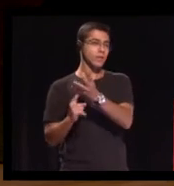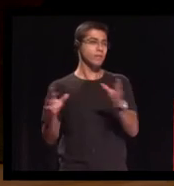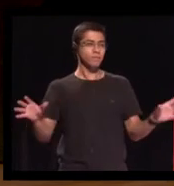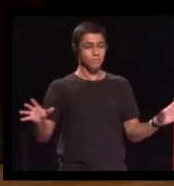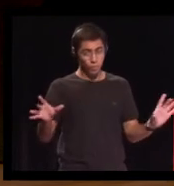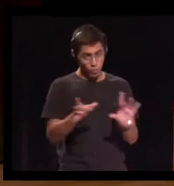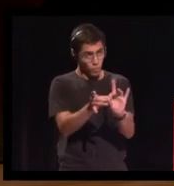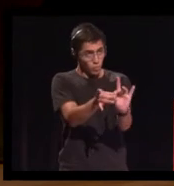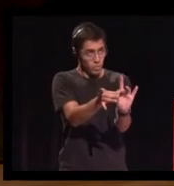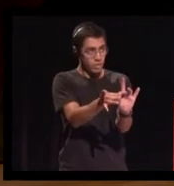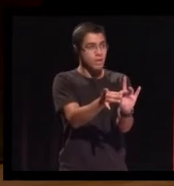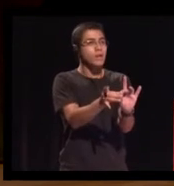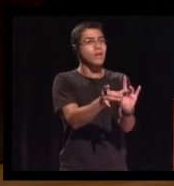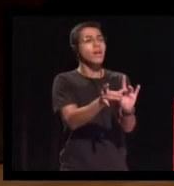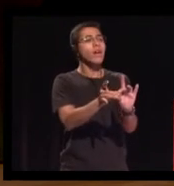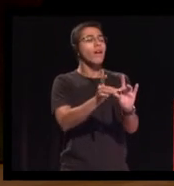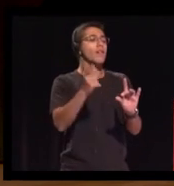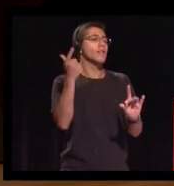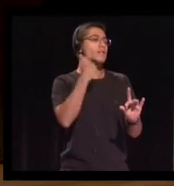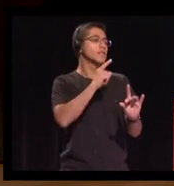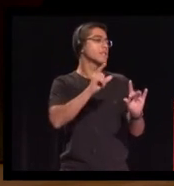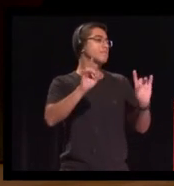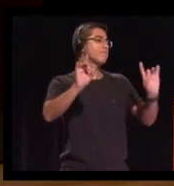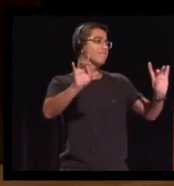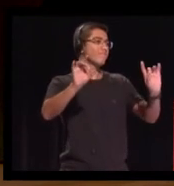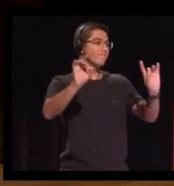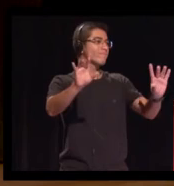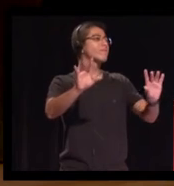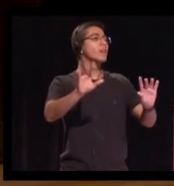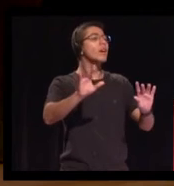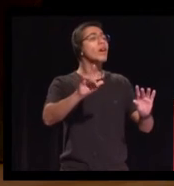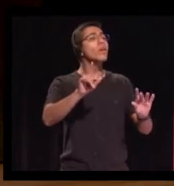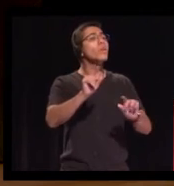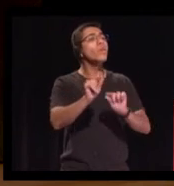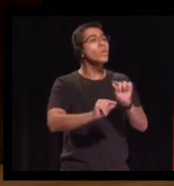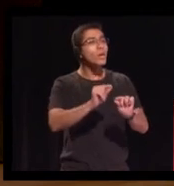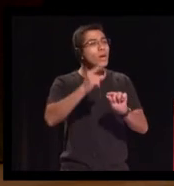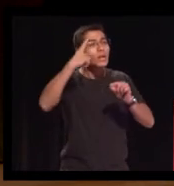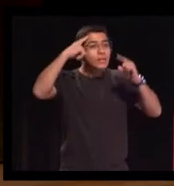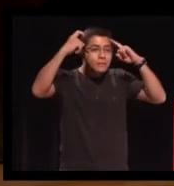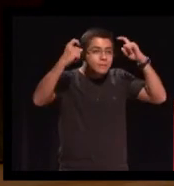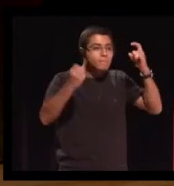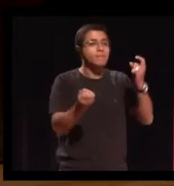when creative possibilities really happen by mixing these two approaches.